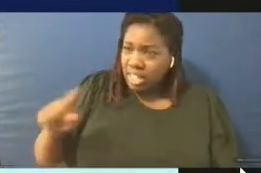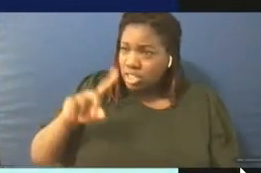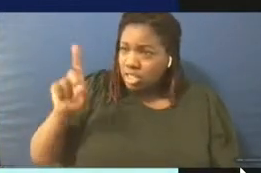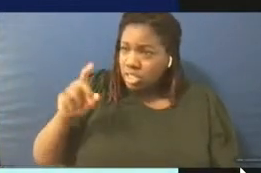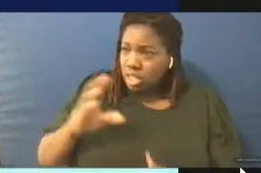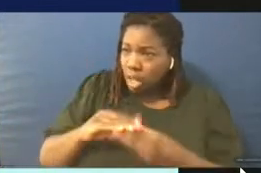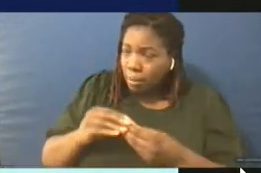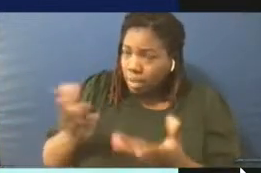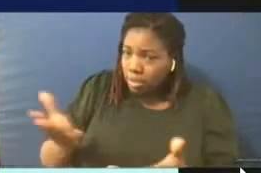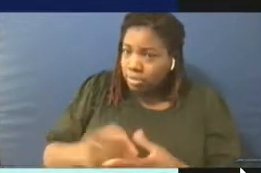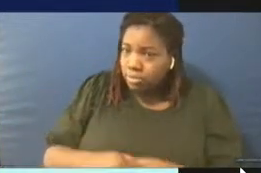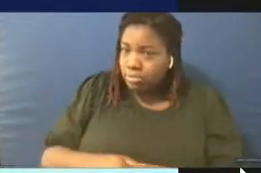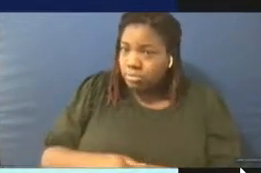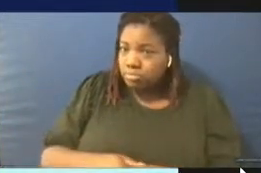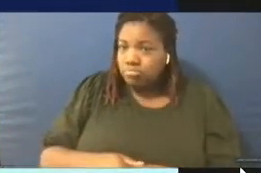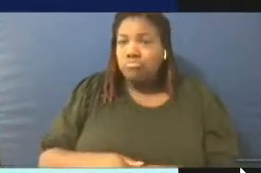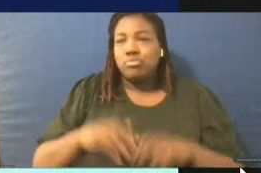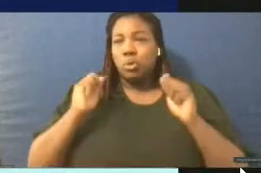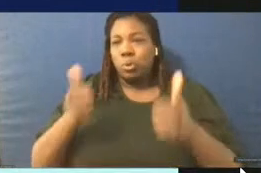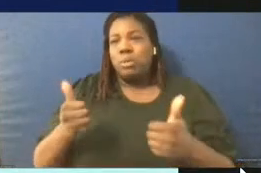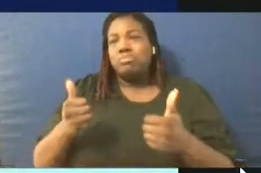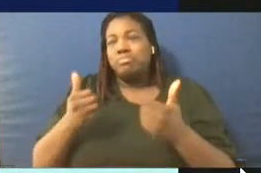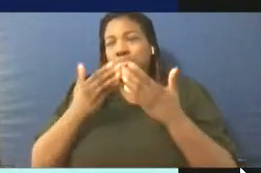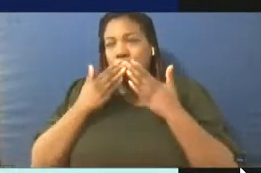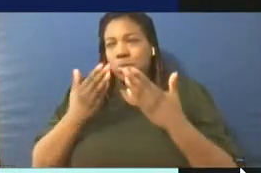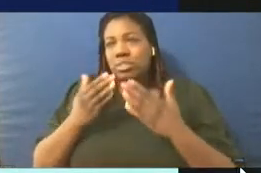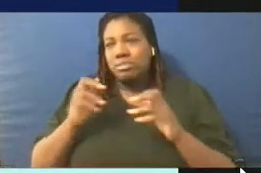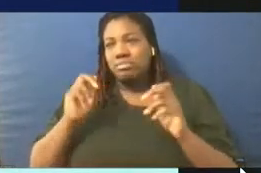Thumbs up. All right, got it. Thank you so much.